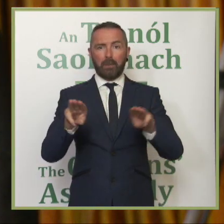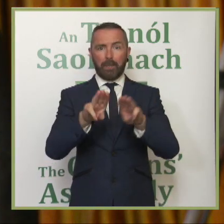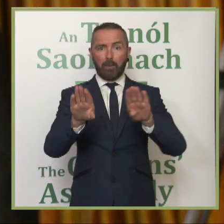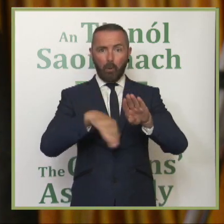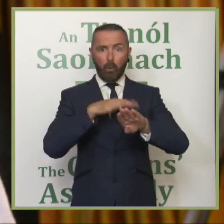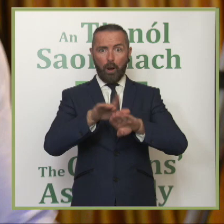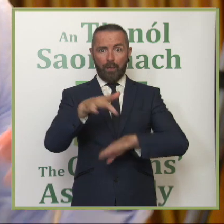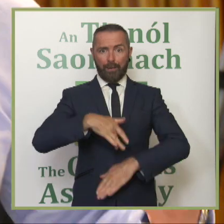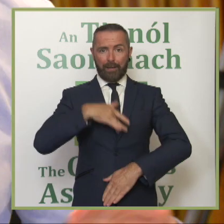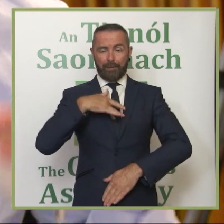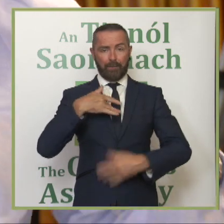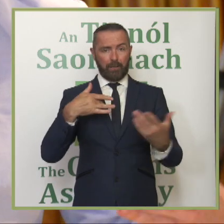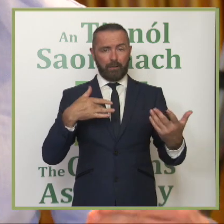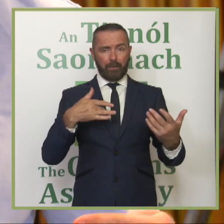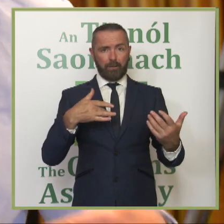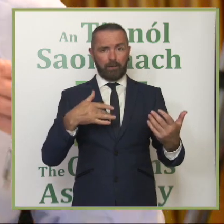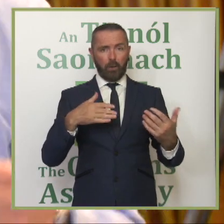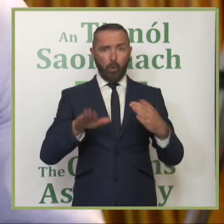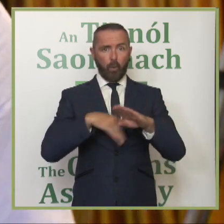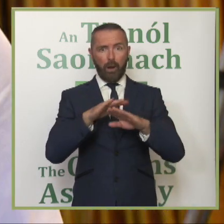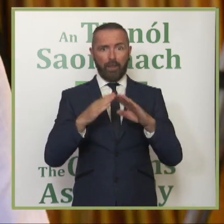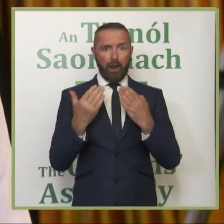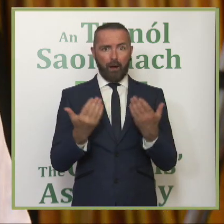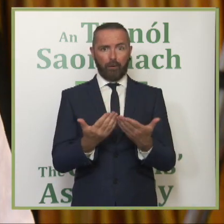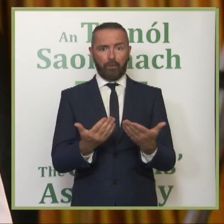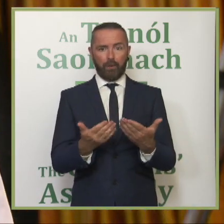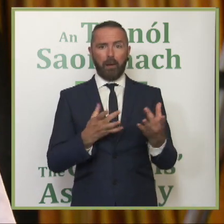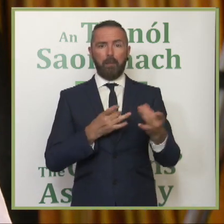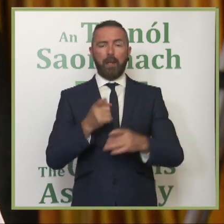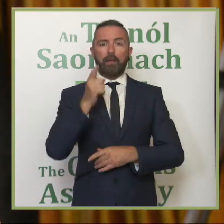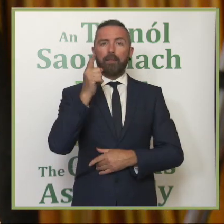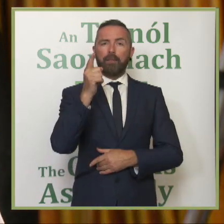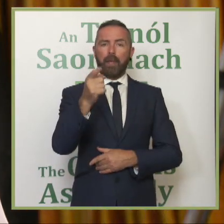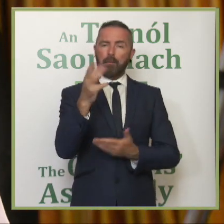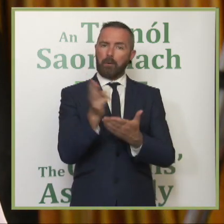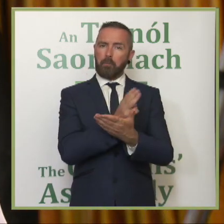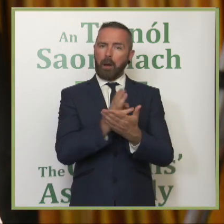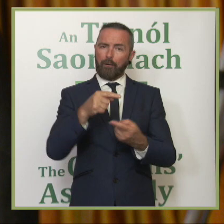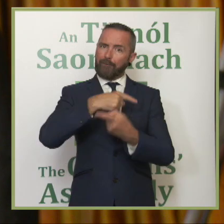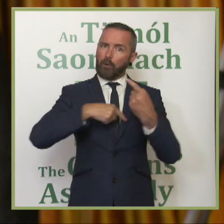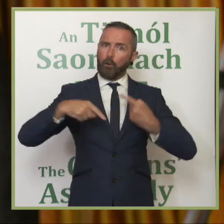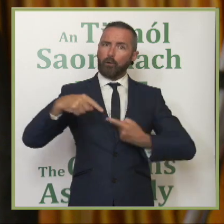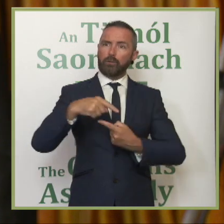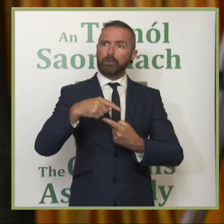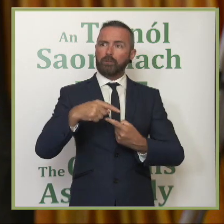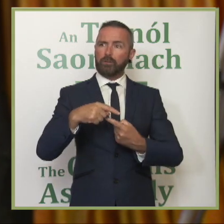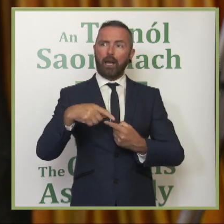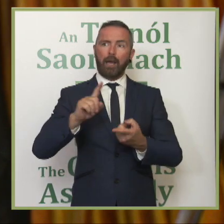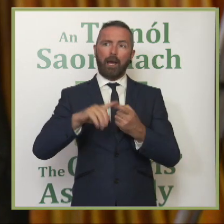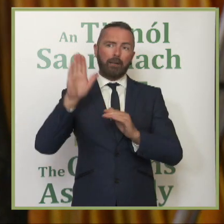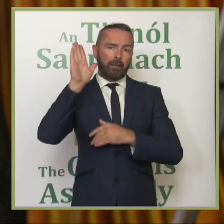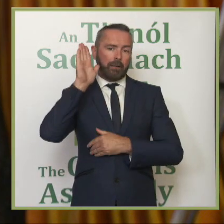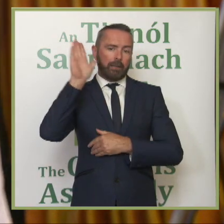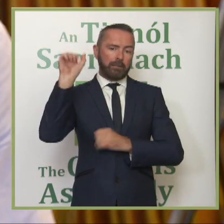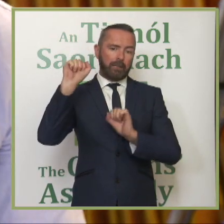to the people who are directly involved. So make them part of us and listen to them, the